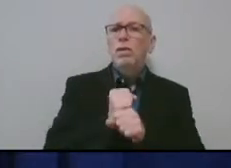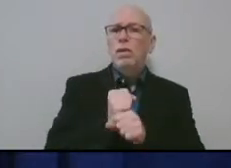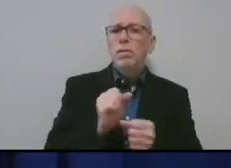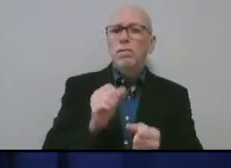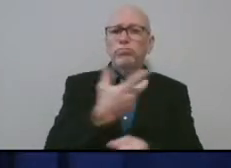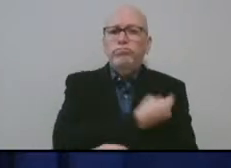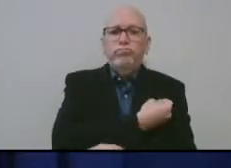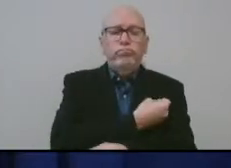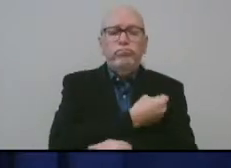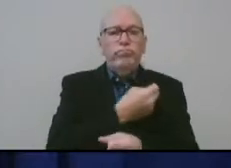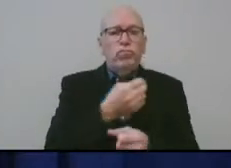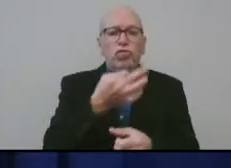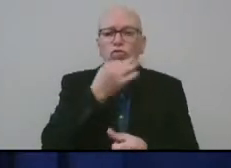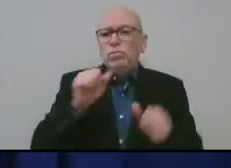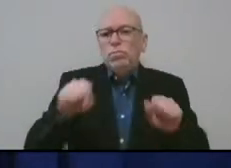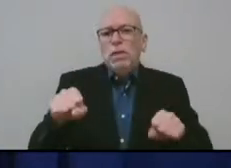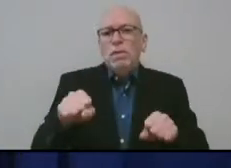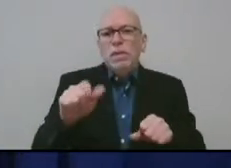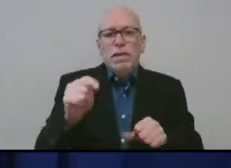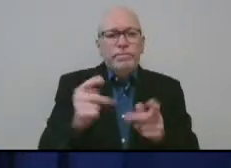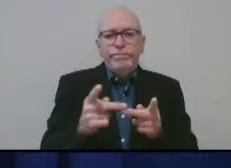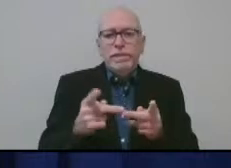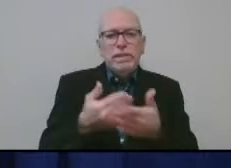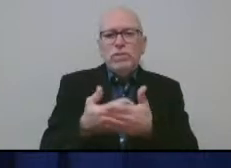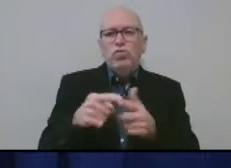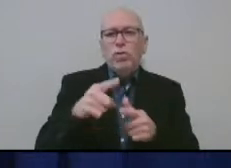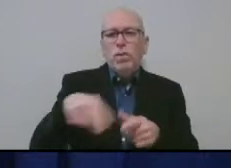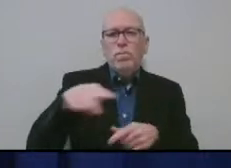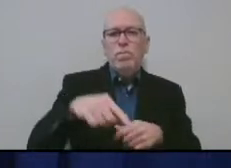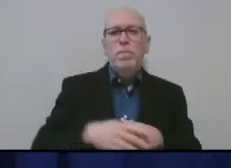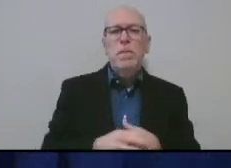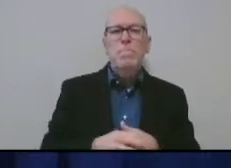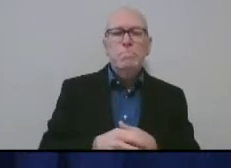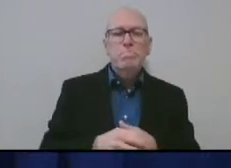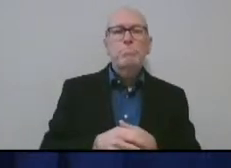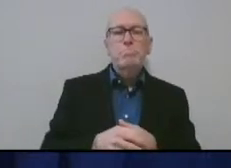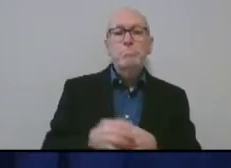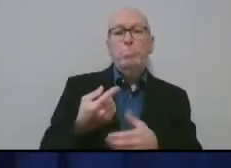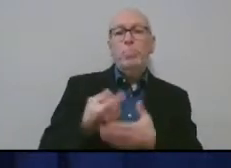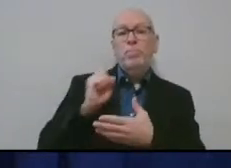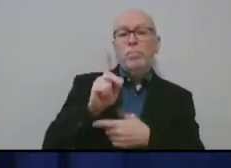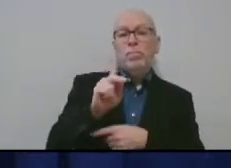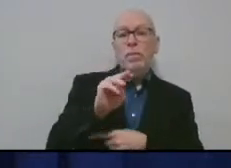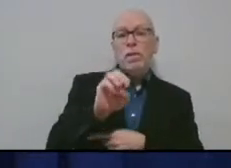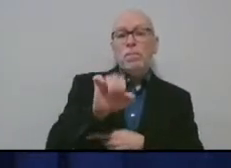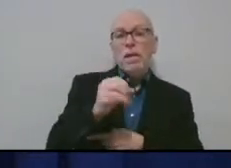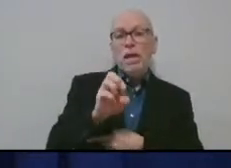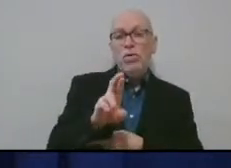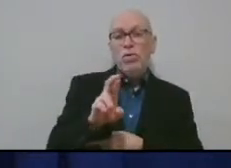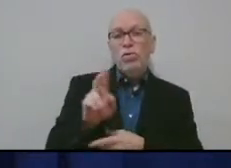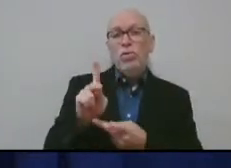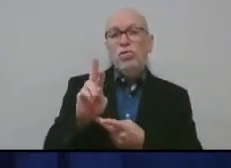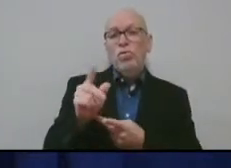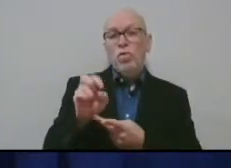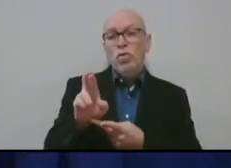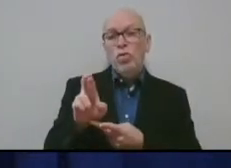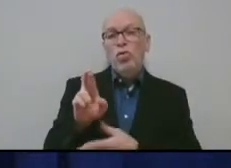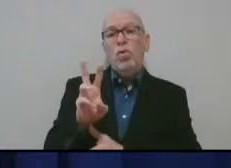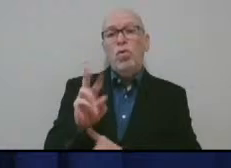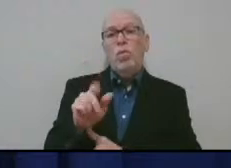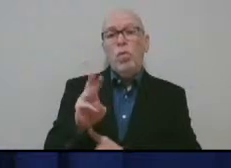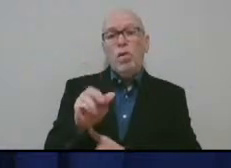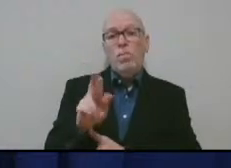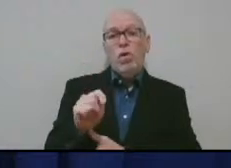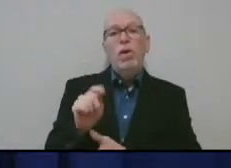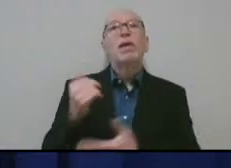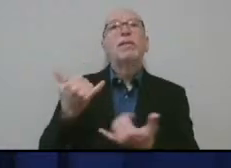at a location that is convenient for them. In the past week, Meijer, Kroger, and Walmart have either begun offering vaccine